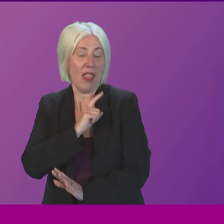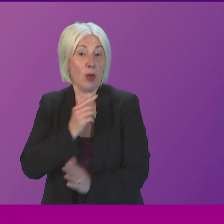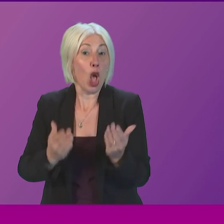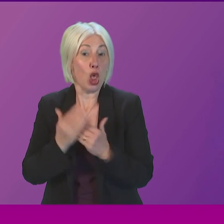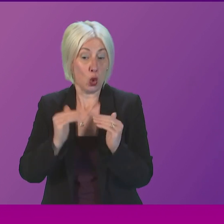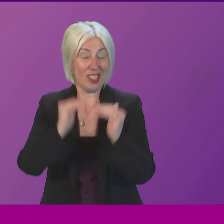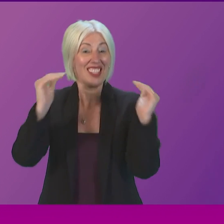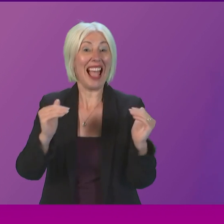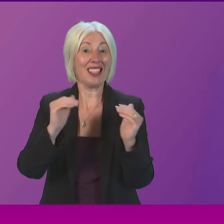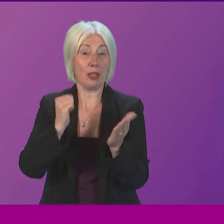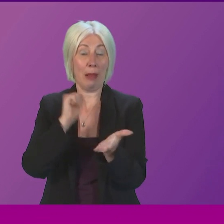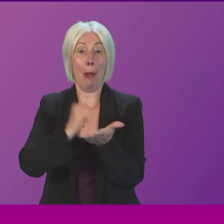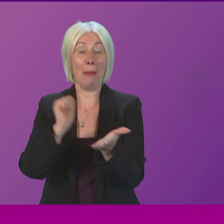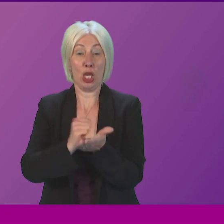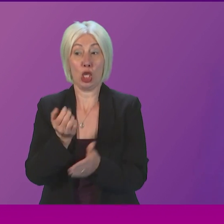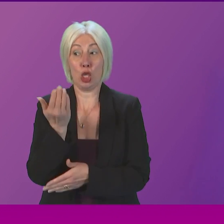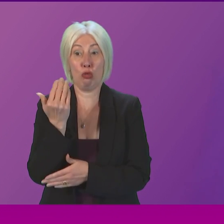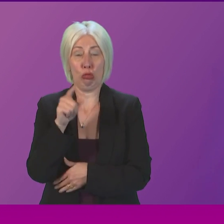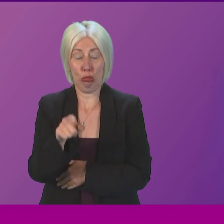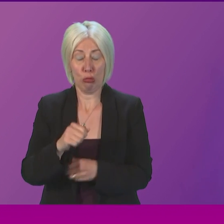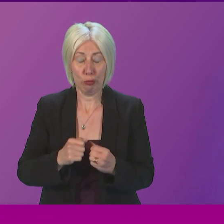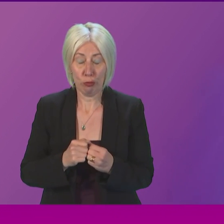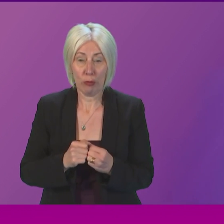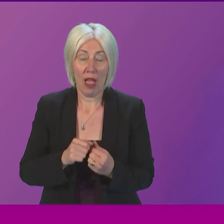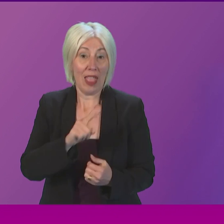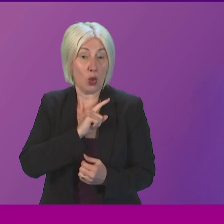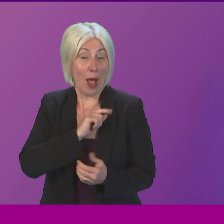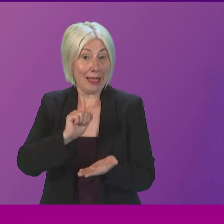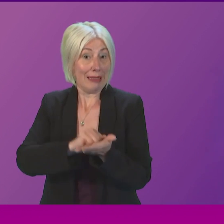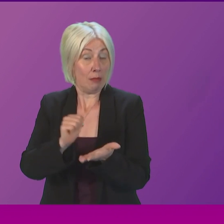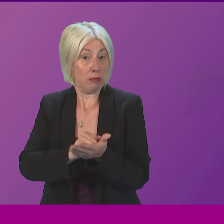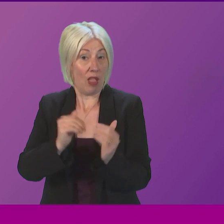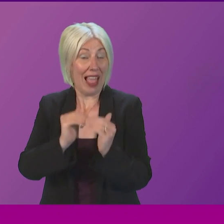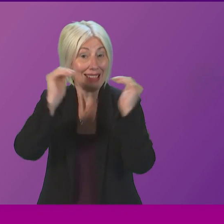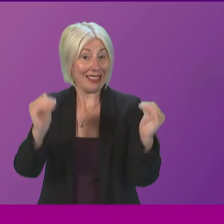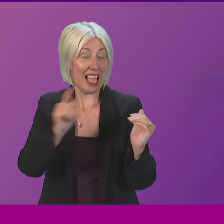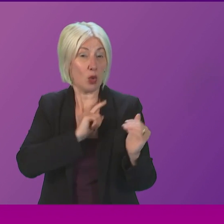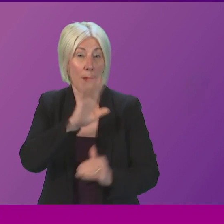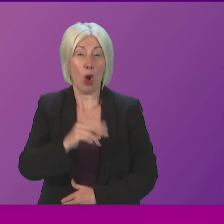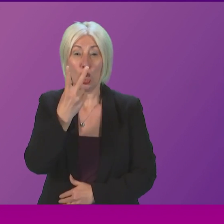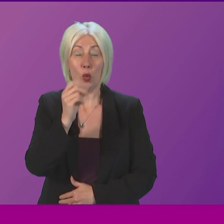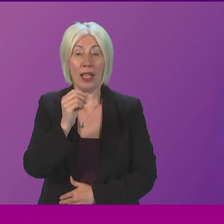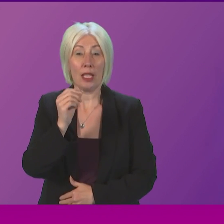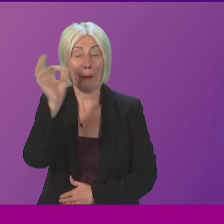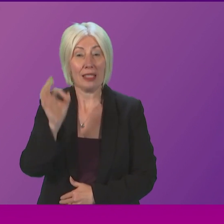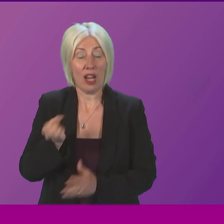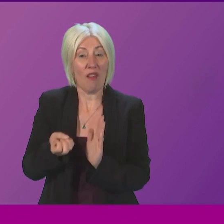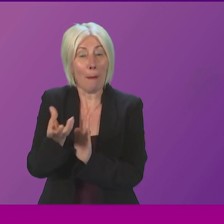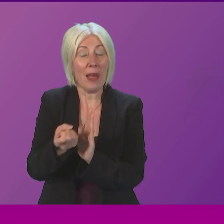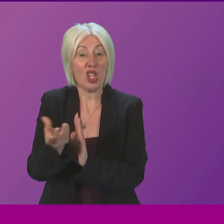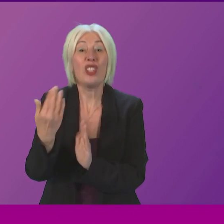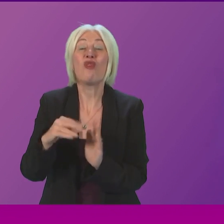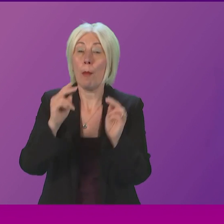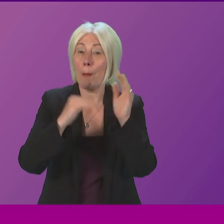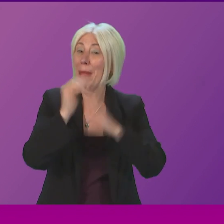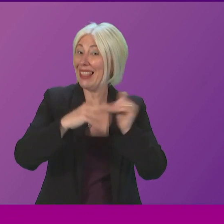was recently published. And the reason why that new that standard was published, because we know that around 20% of our emissions come from heating